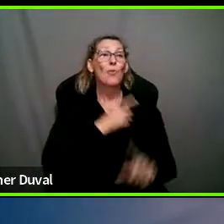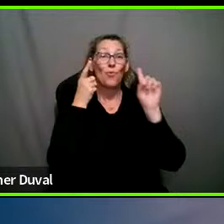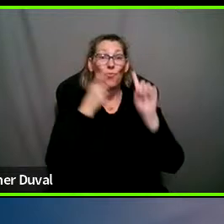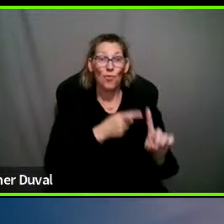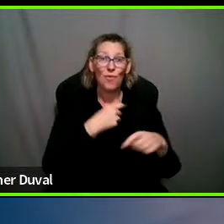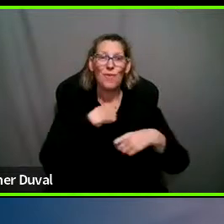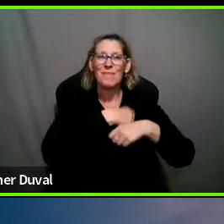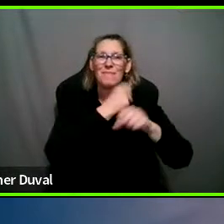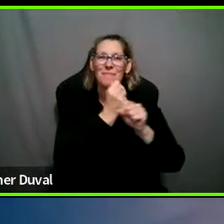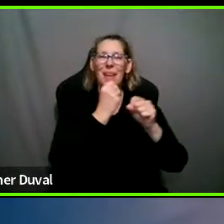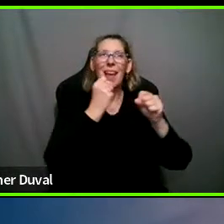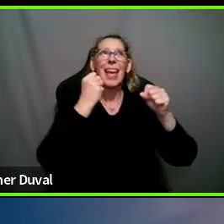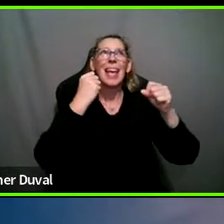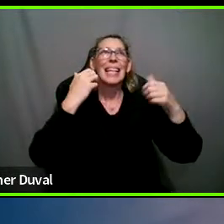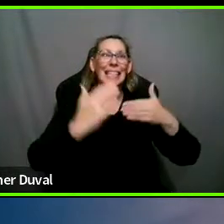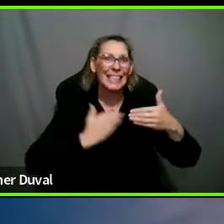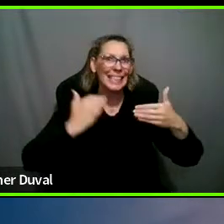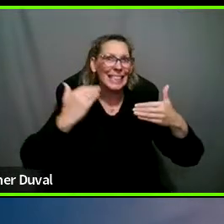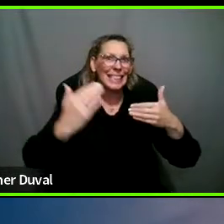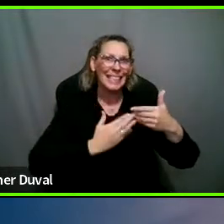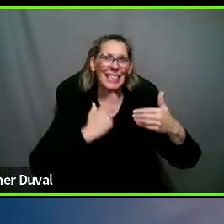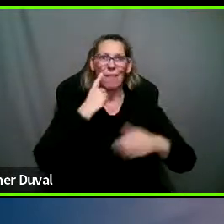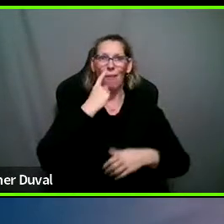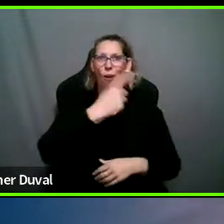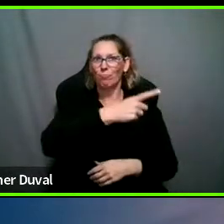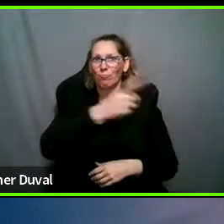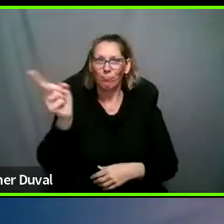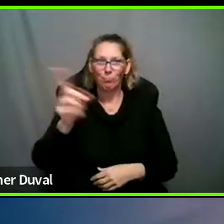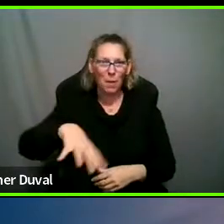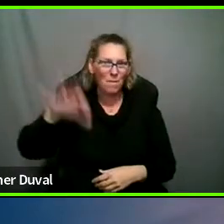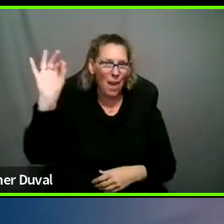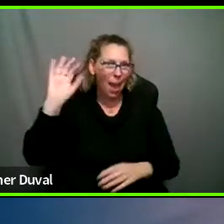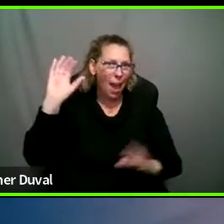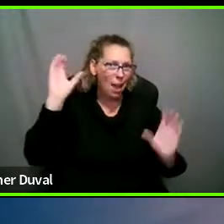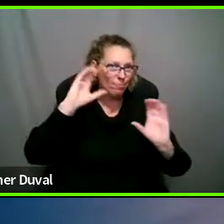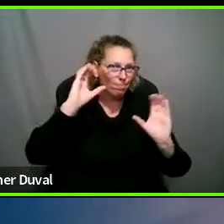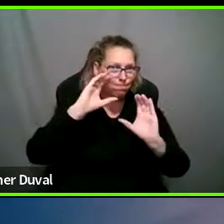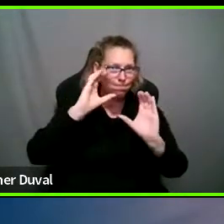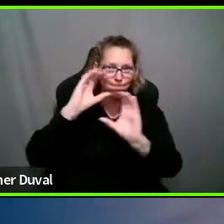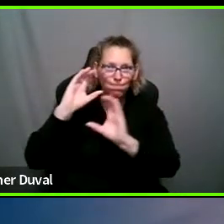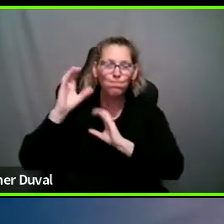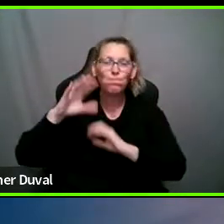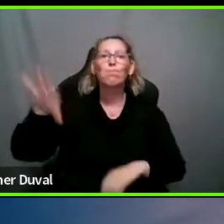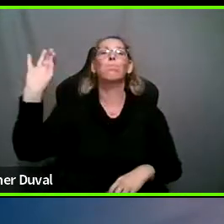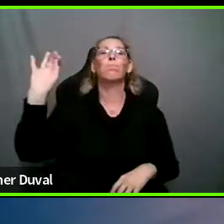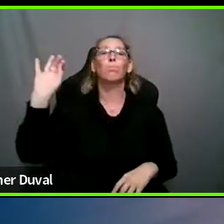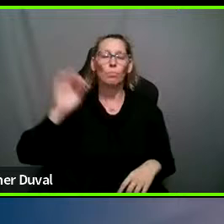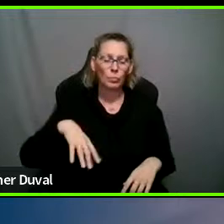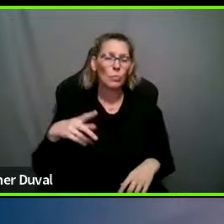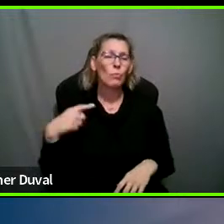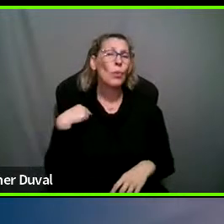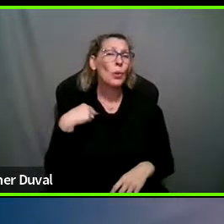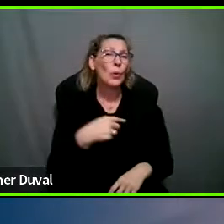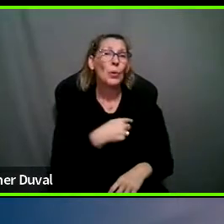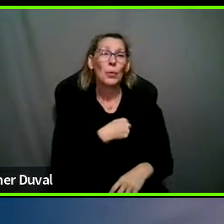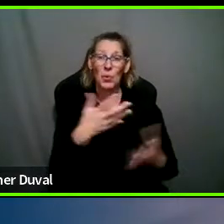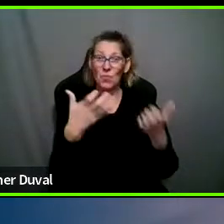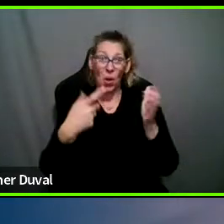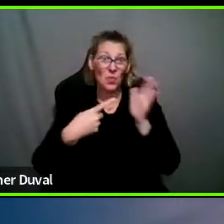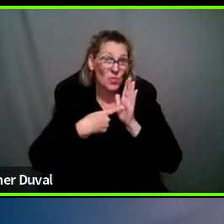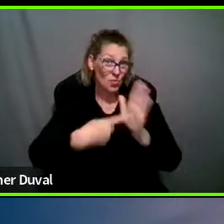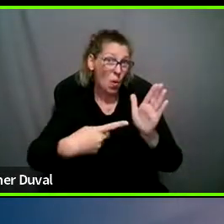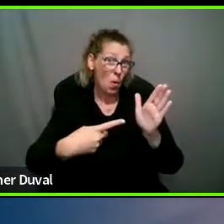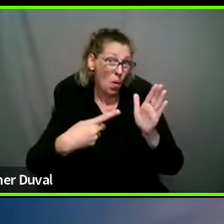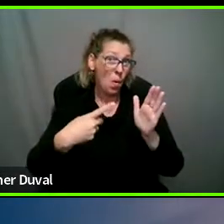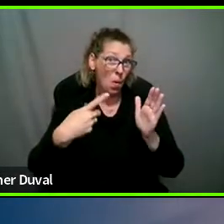things as easy as possible for individuals to find what they're looking for. And we would love to demonstrate that.